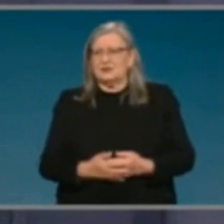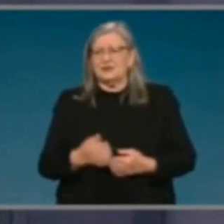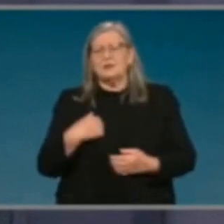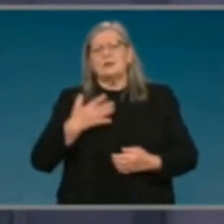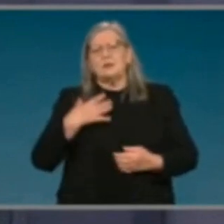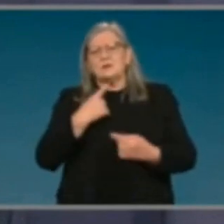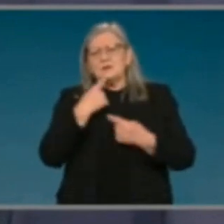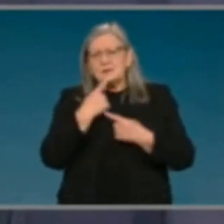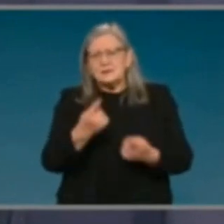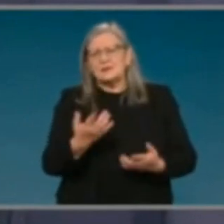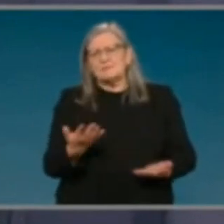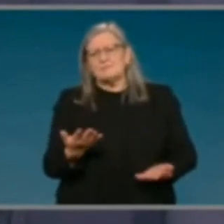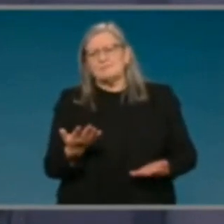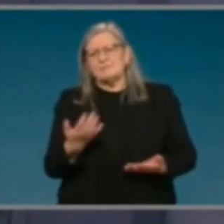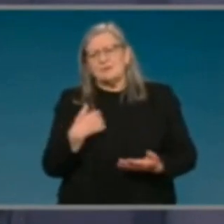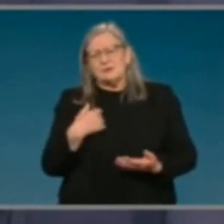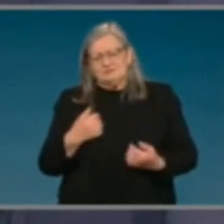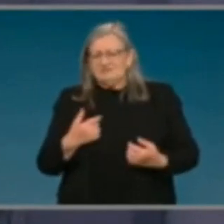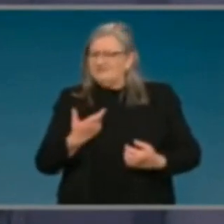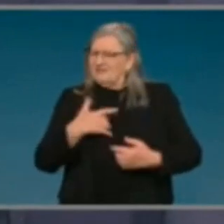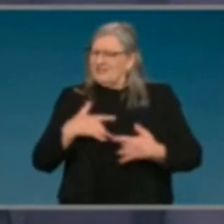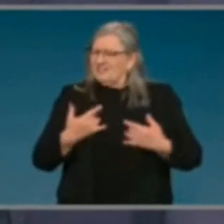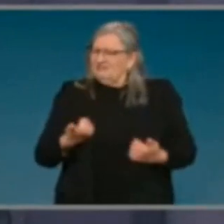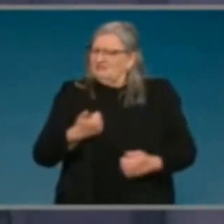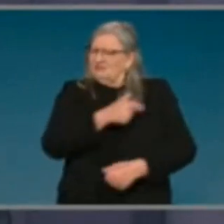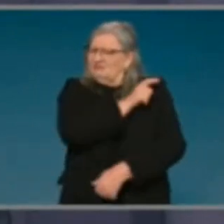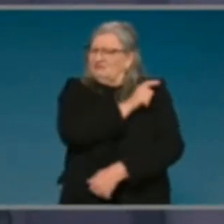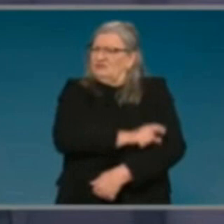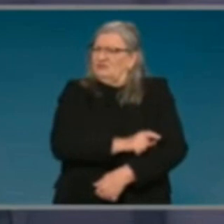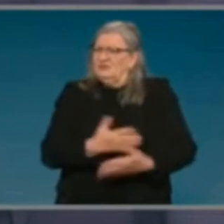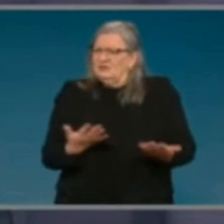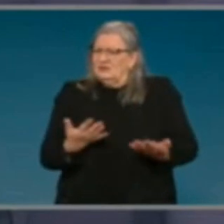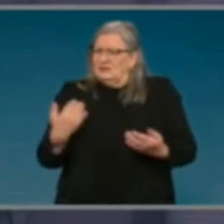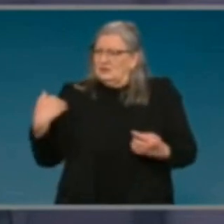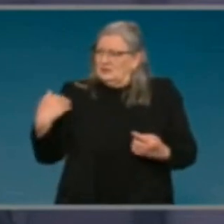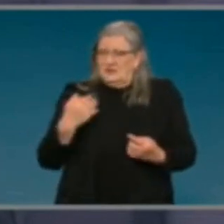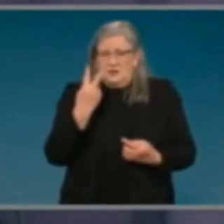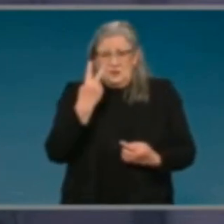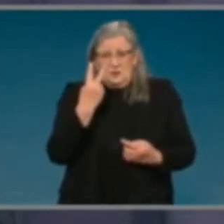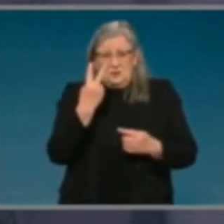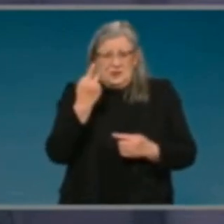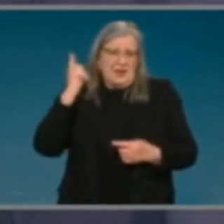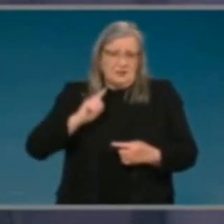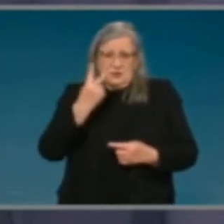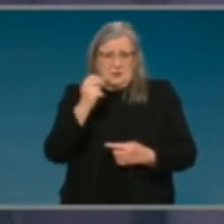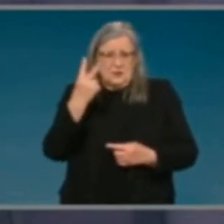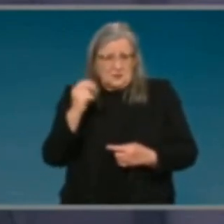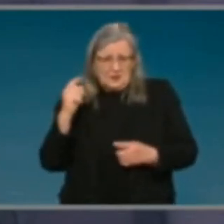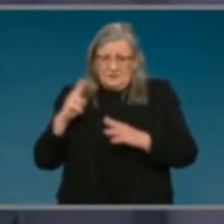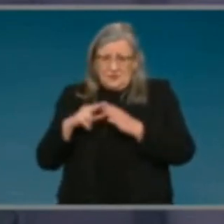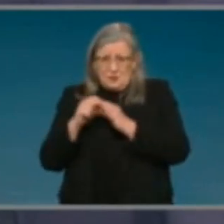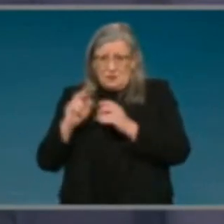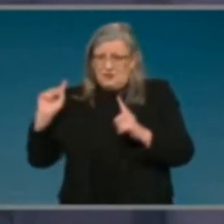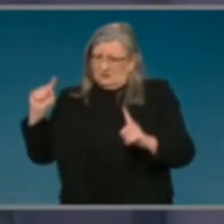where we were on the 1st of February 2020. We are one of the most highly vaccinated, one of the